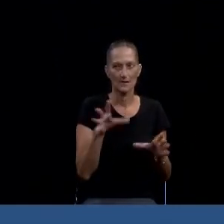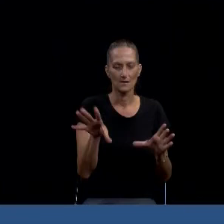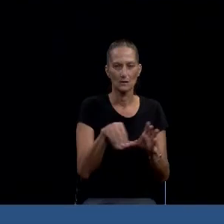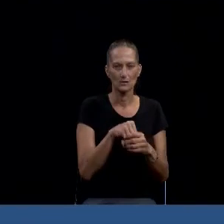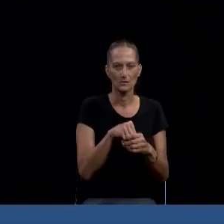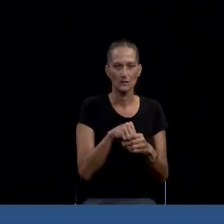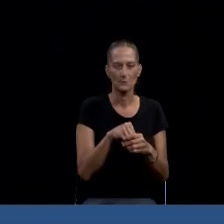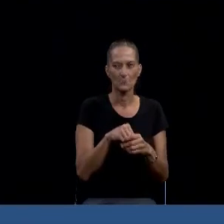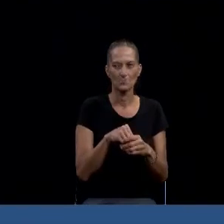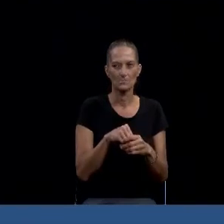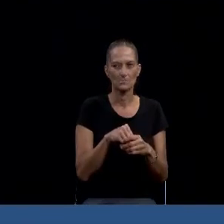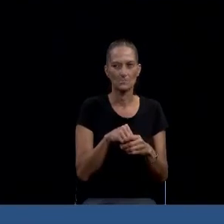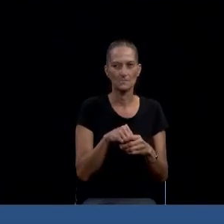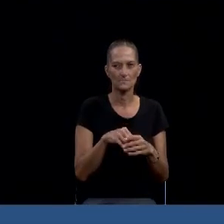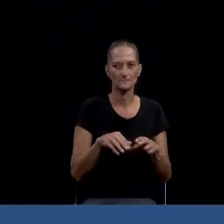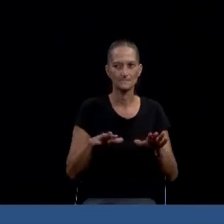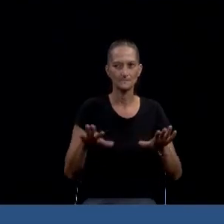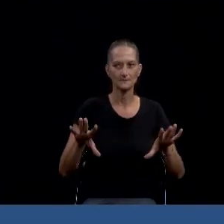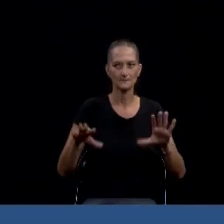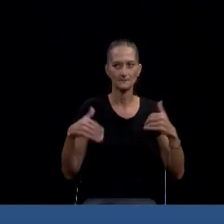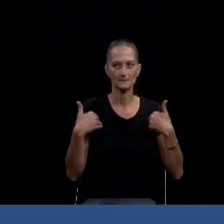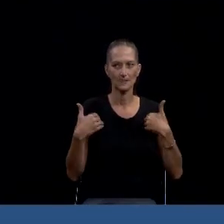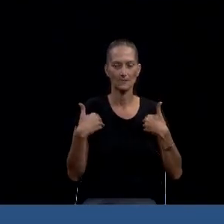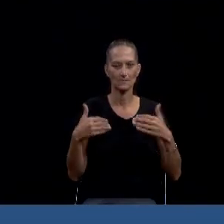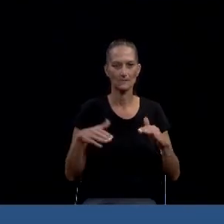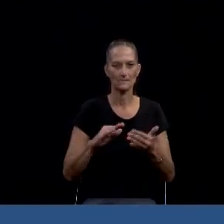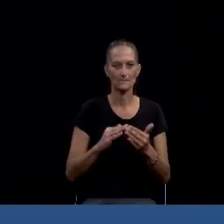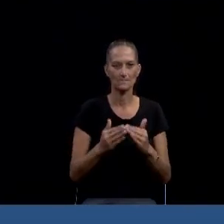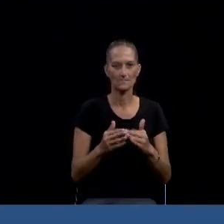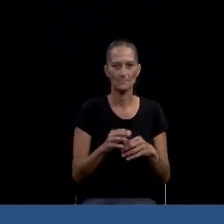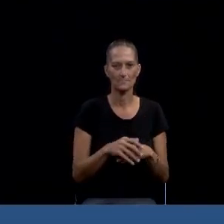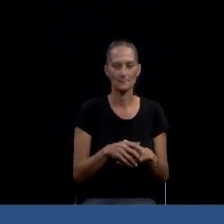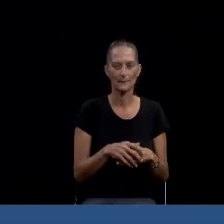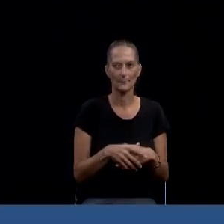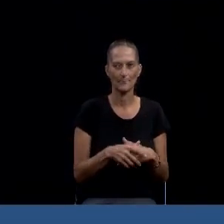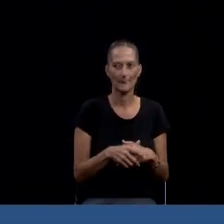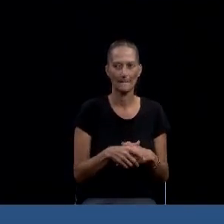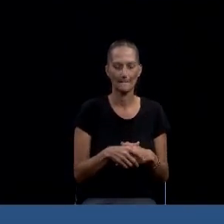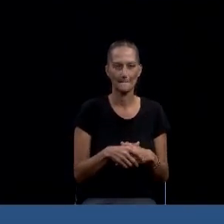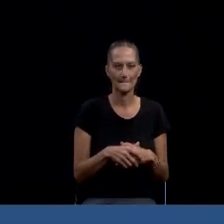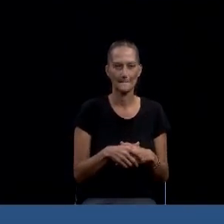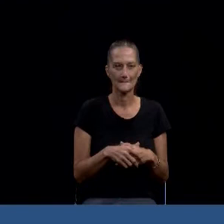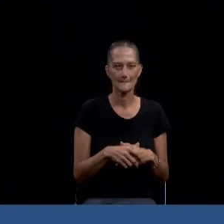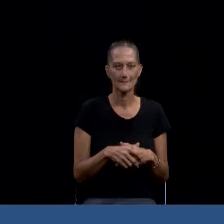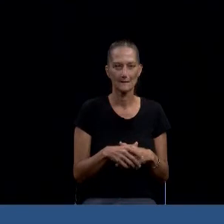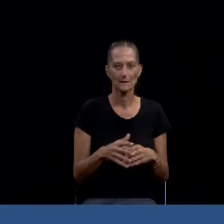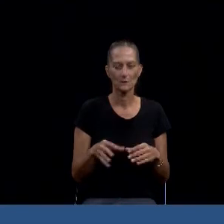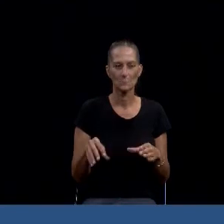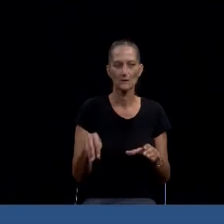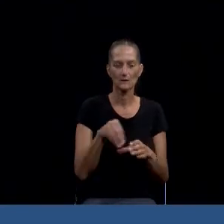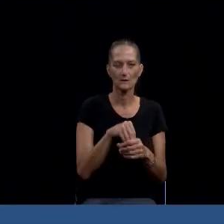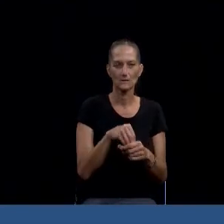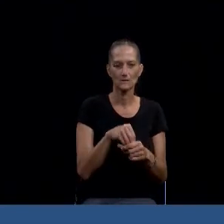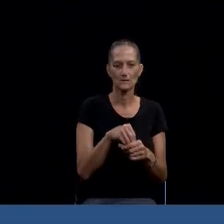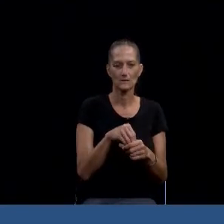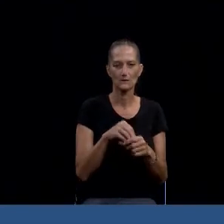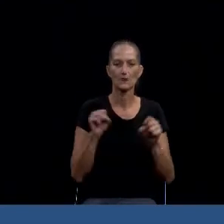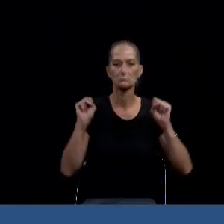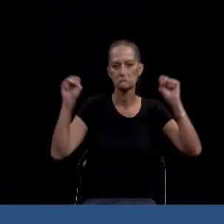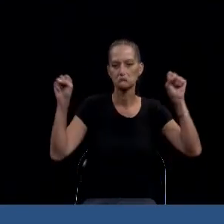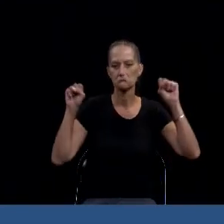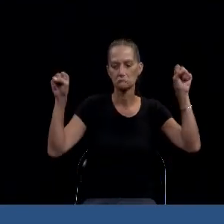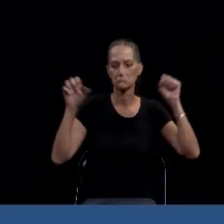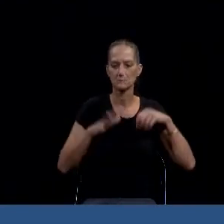will become our management office, which will include an exercise area and a typical business room